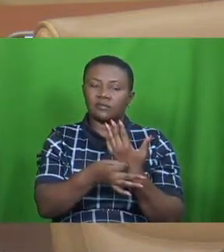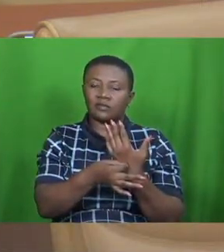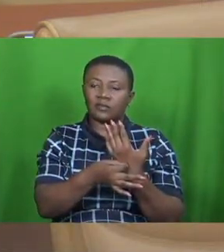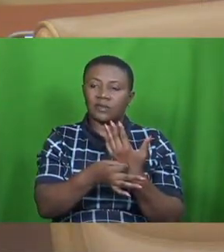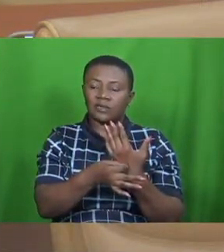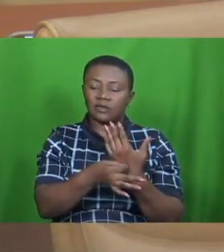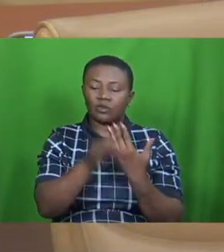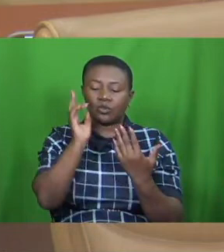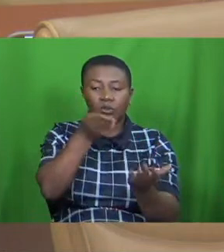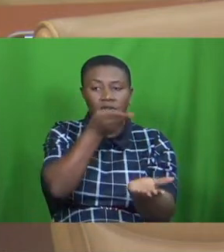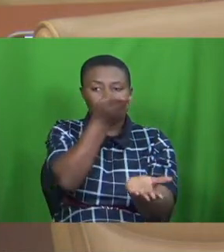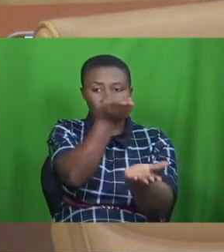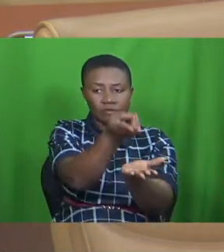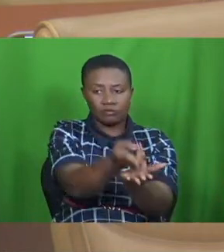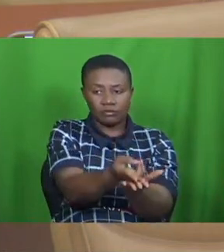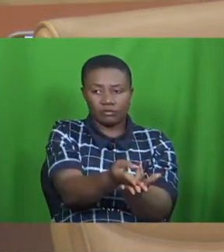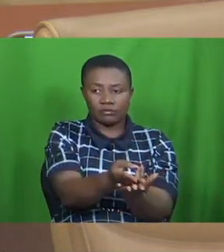rest.